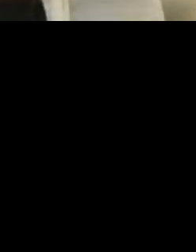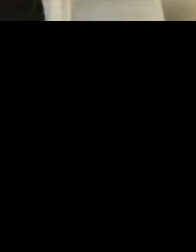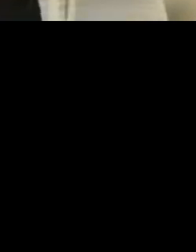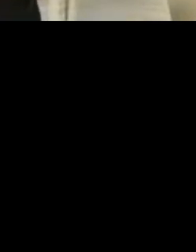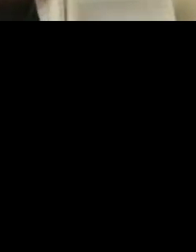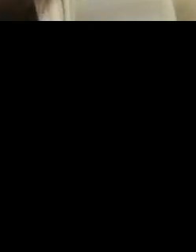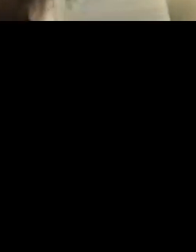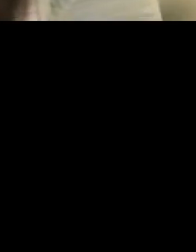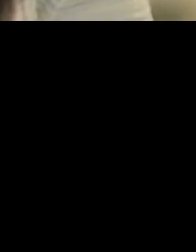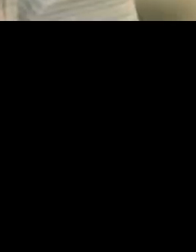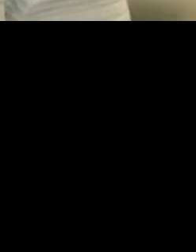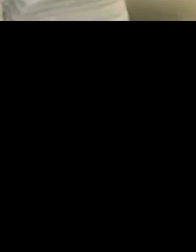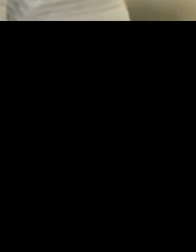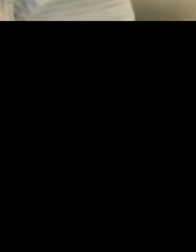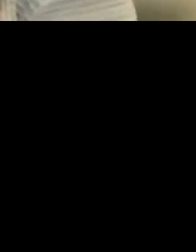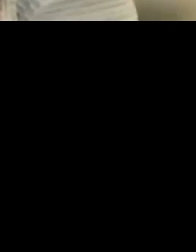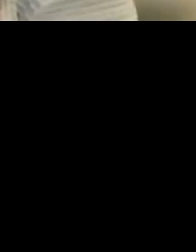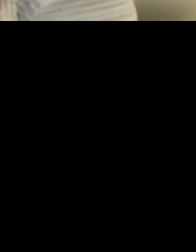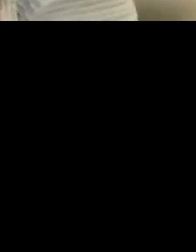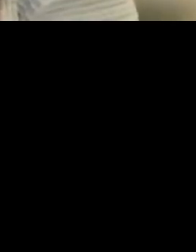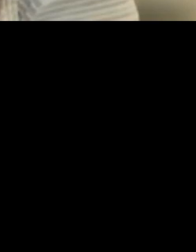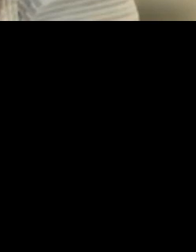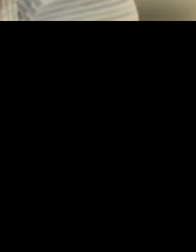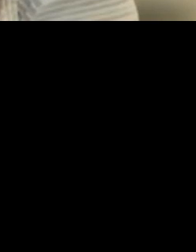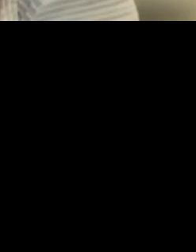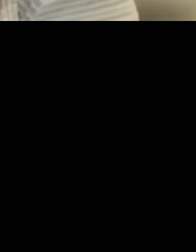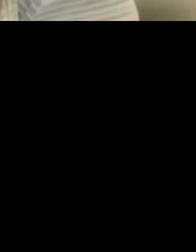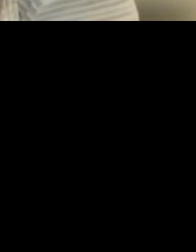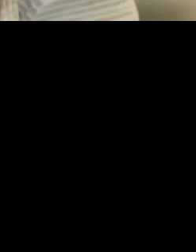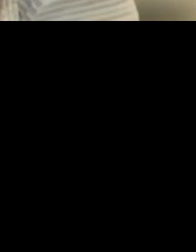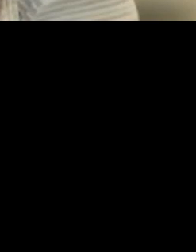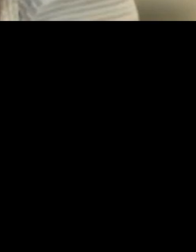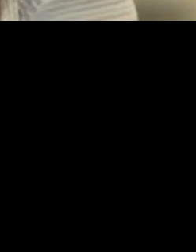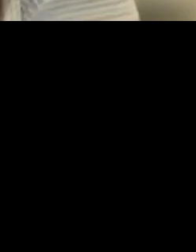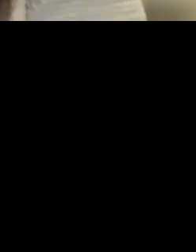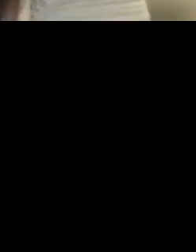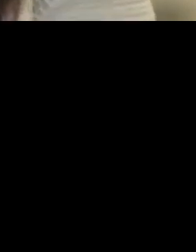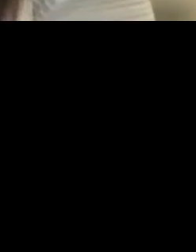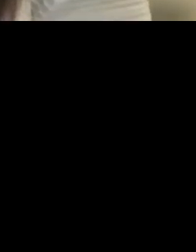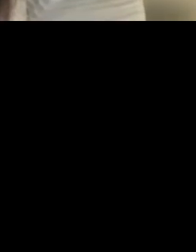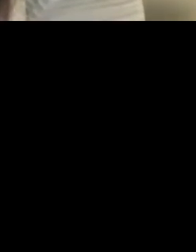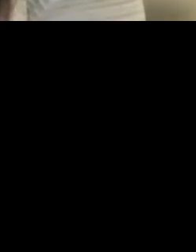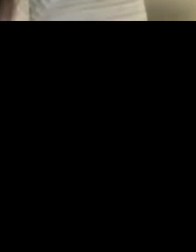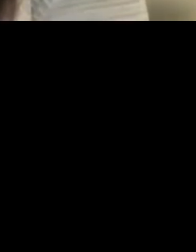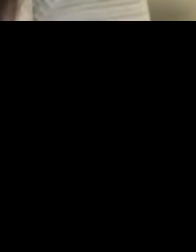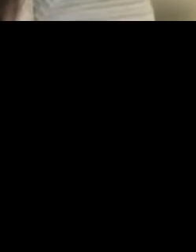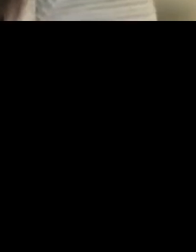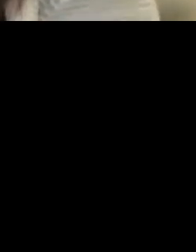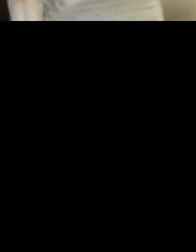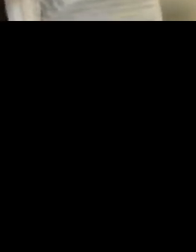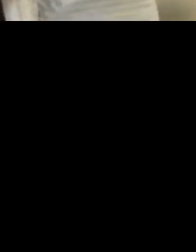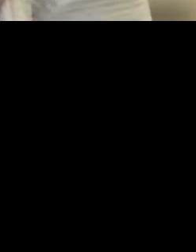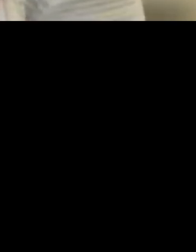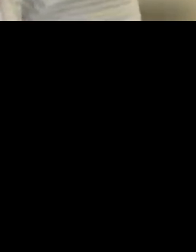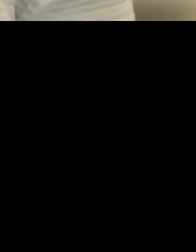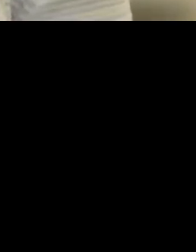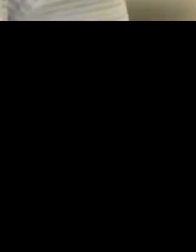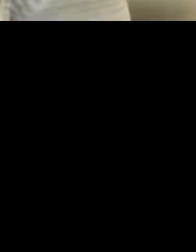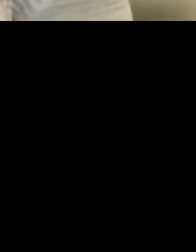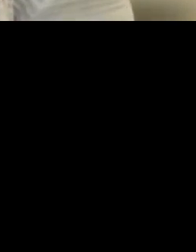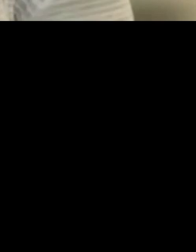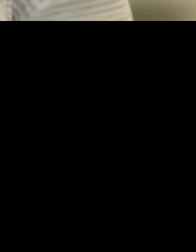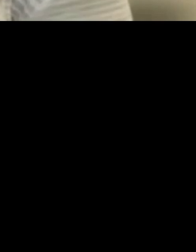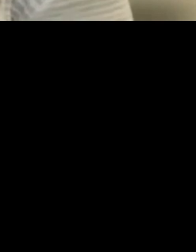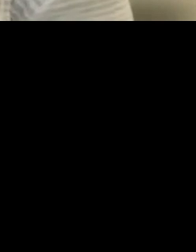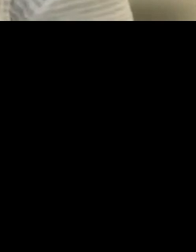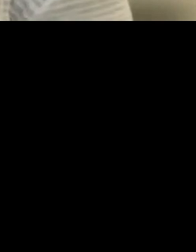with this as well. And they are very glad that you